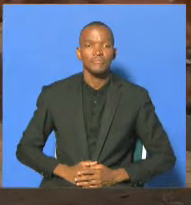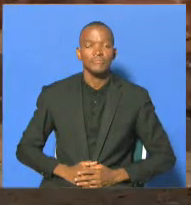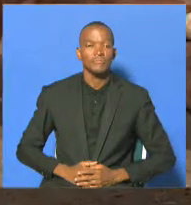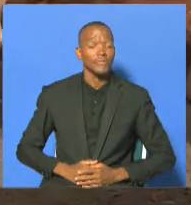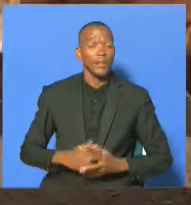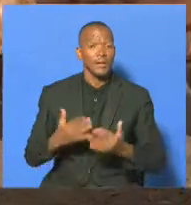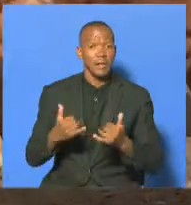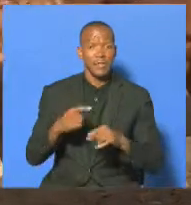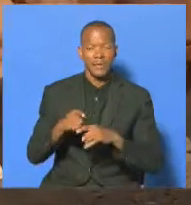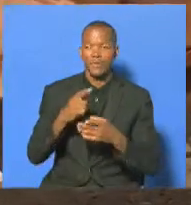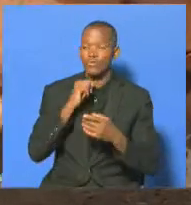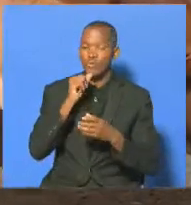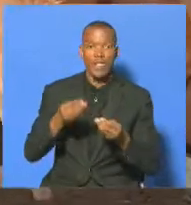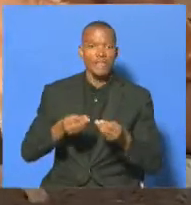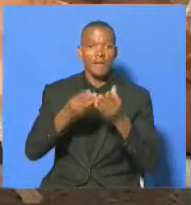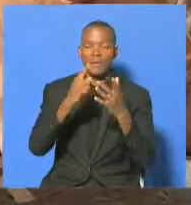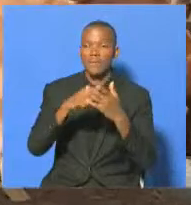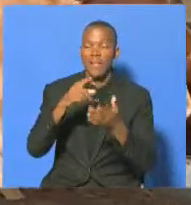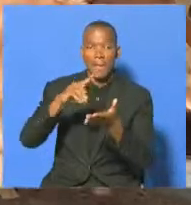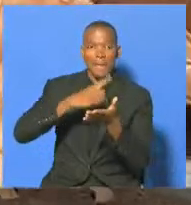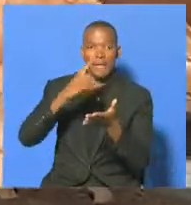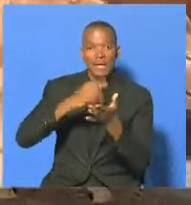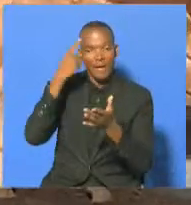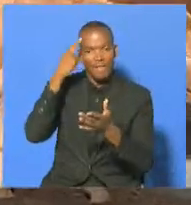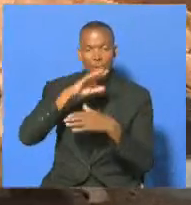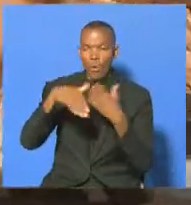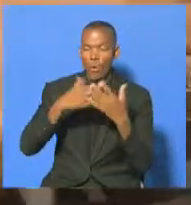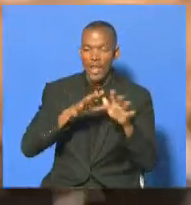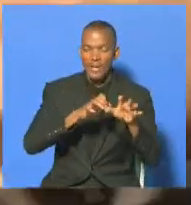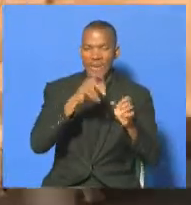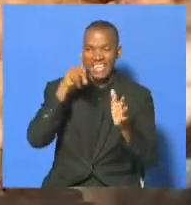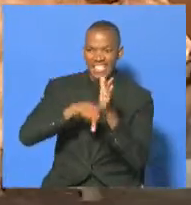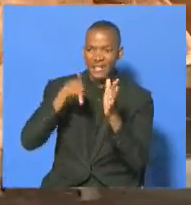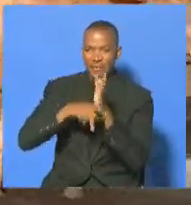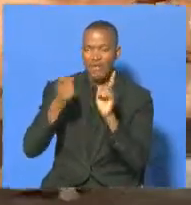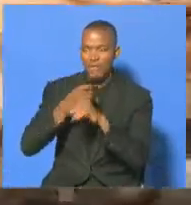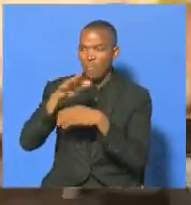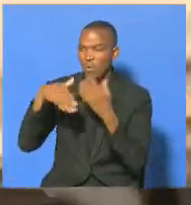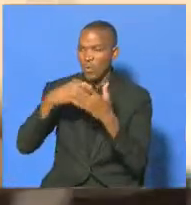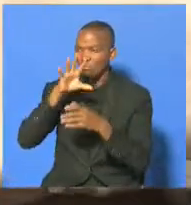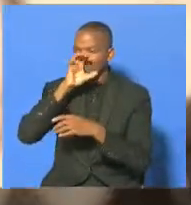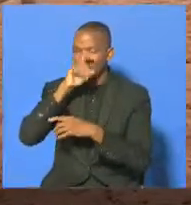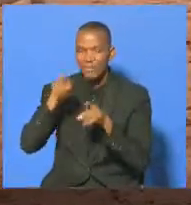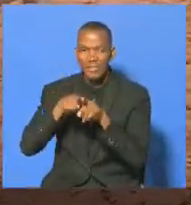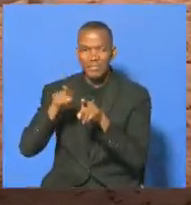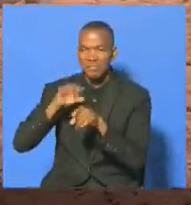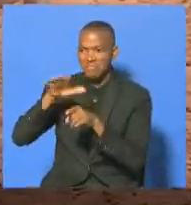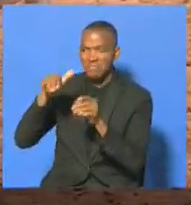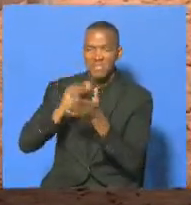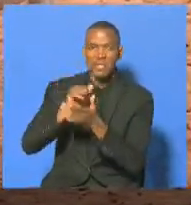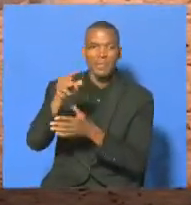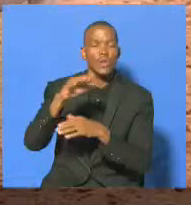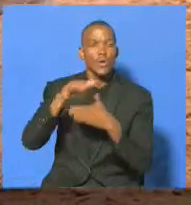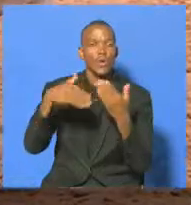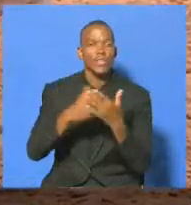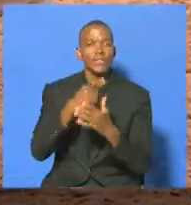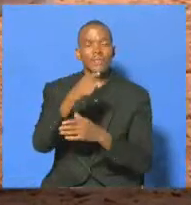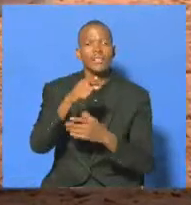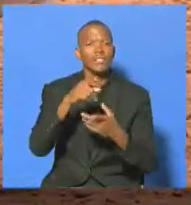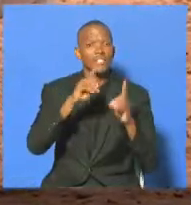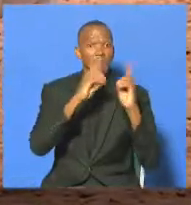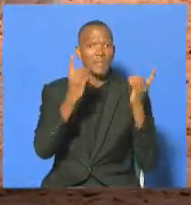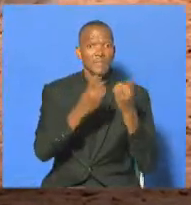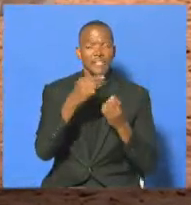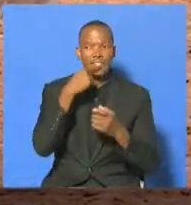At the moment, there is no provision for compensation for livestock killed by wild dogs. However, the Department of Wildlife and National Parks